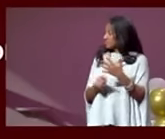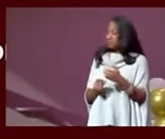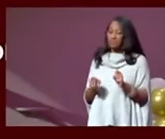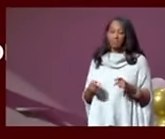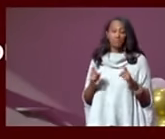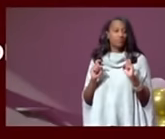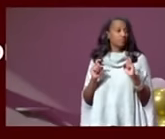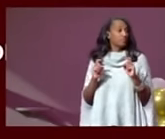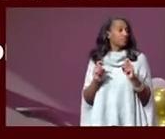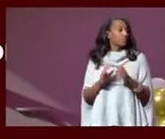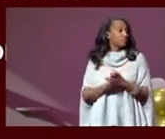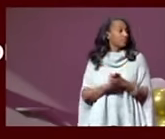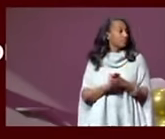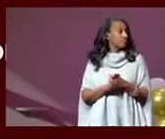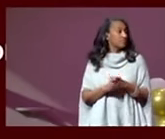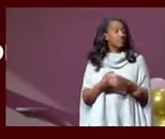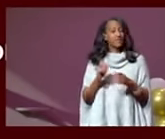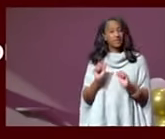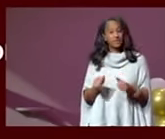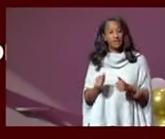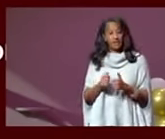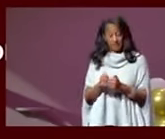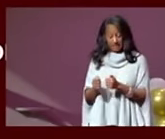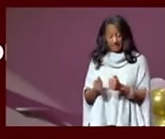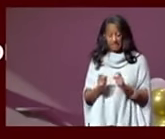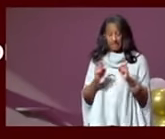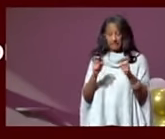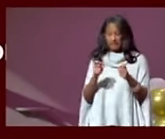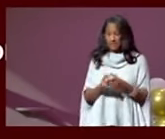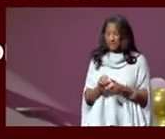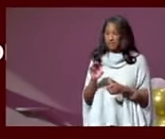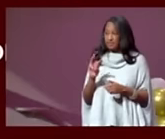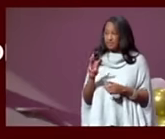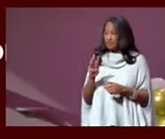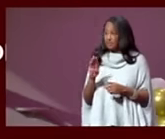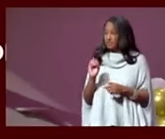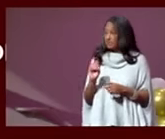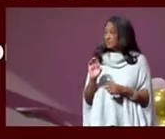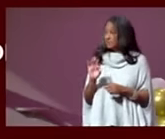here this morning. Of course, you can text to give by texting FWBC to